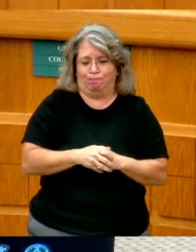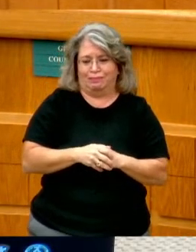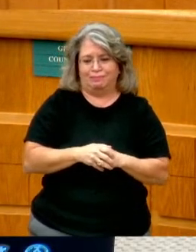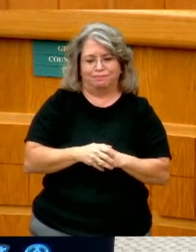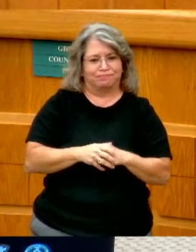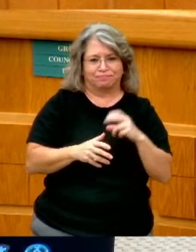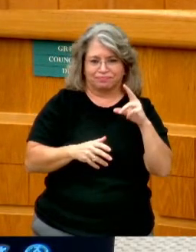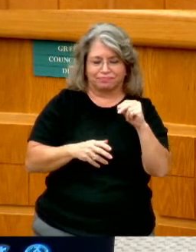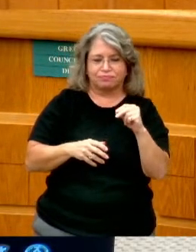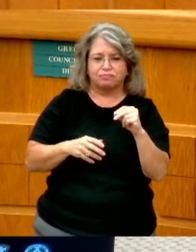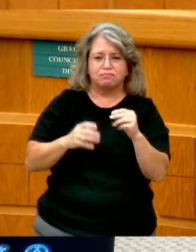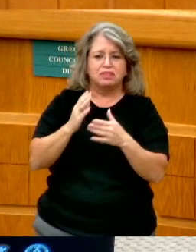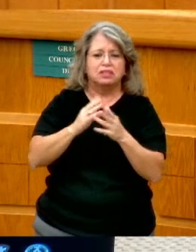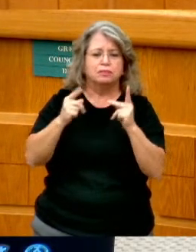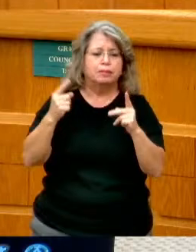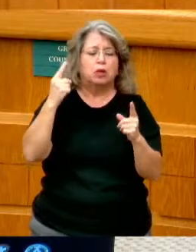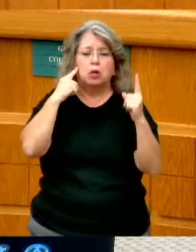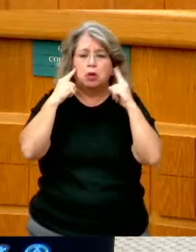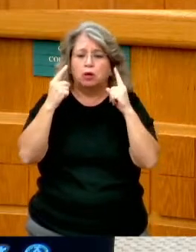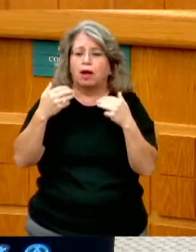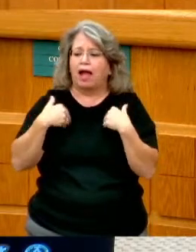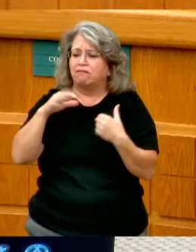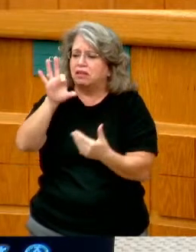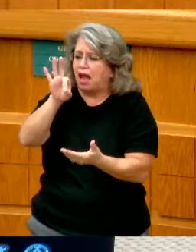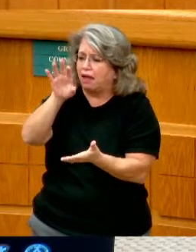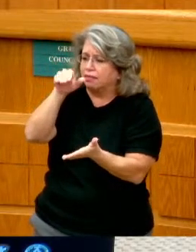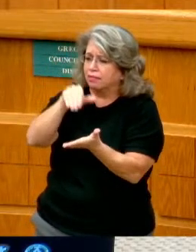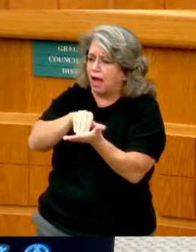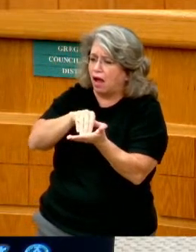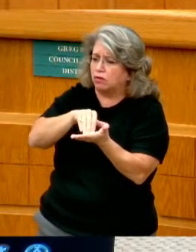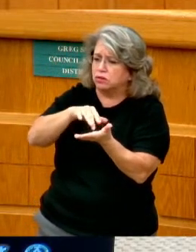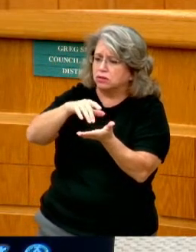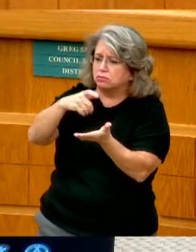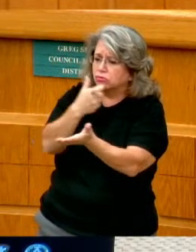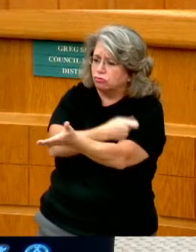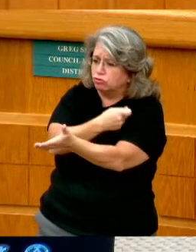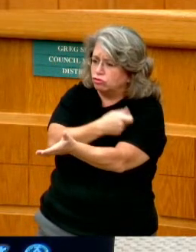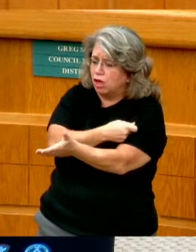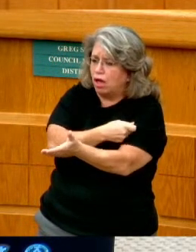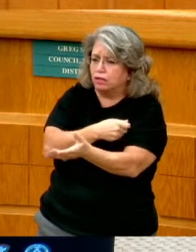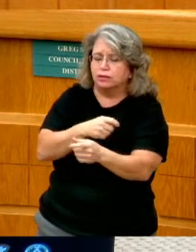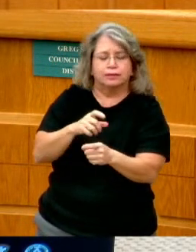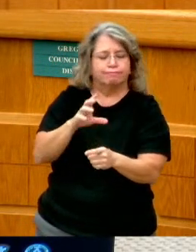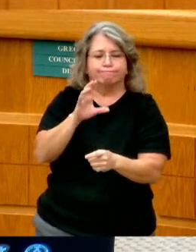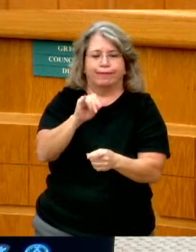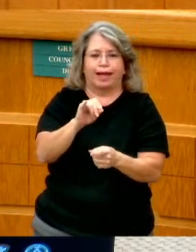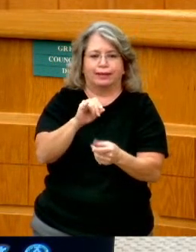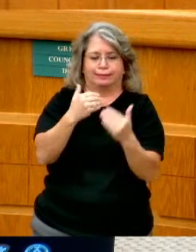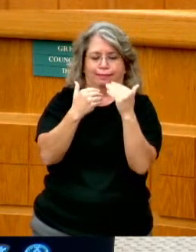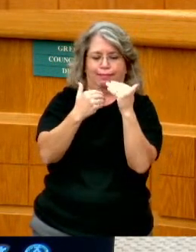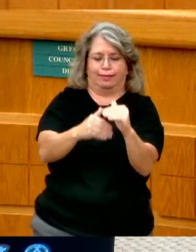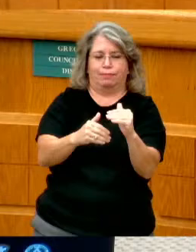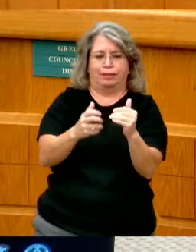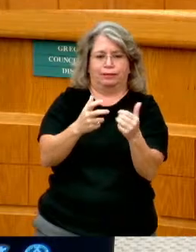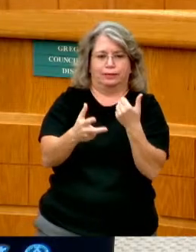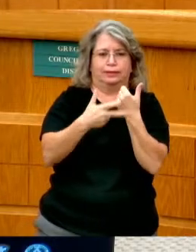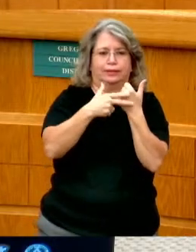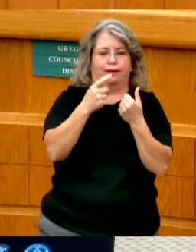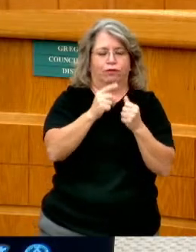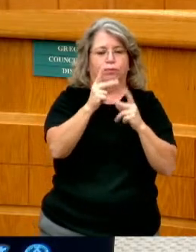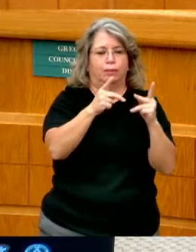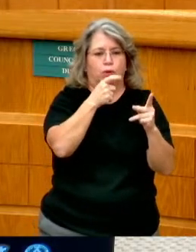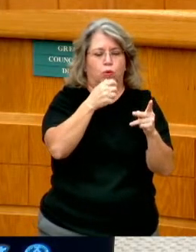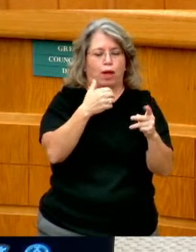9,000 doses. These doses are specifically for those individuals that had their first doses the week of January the